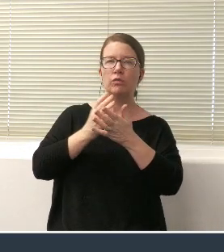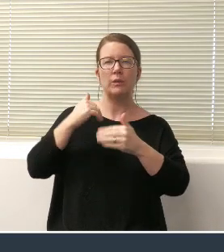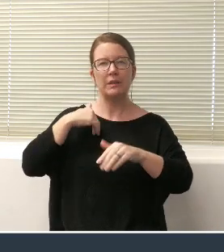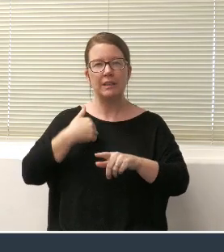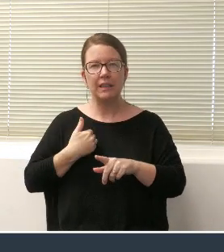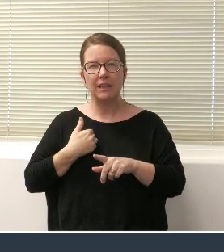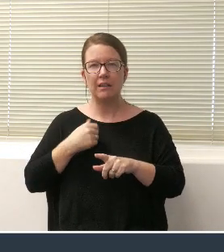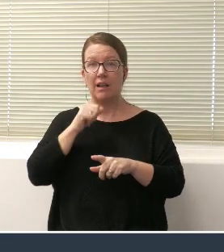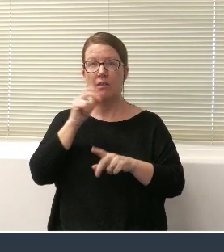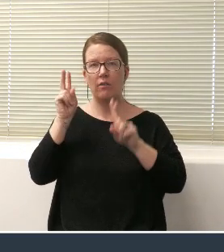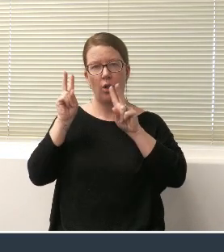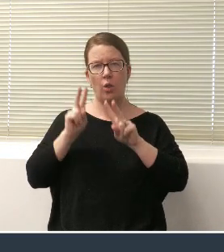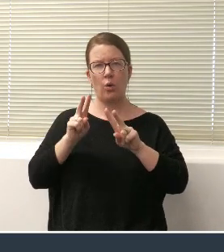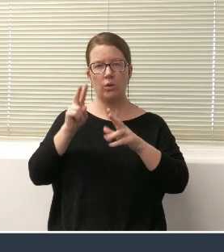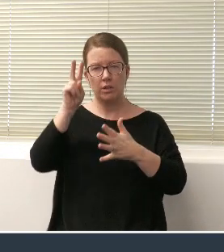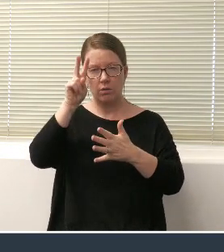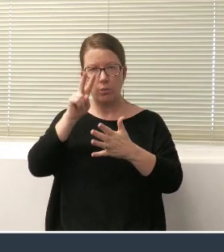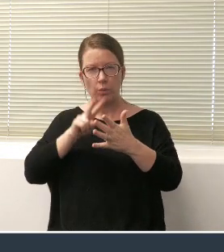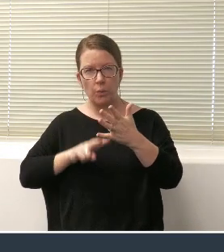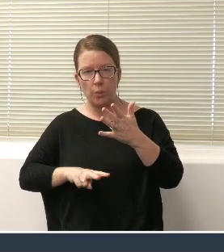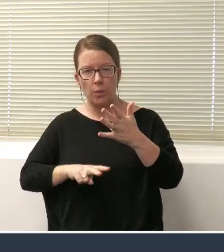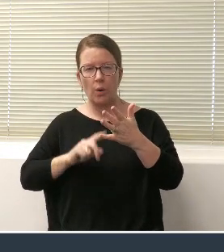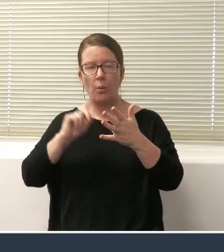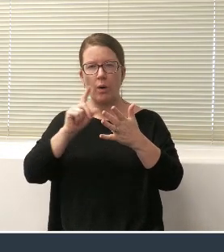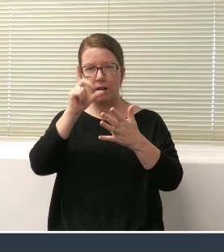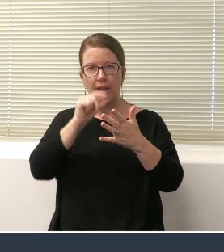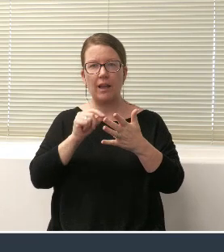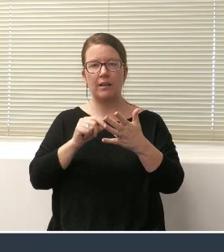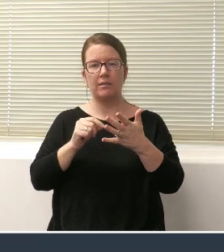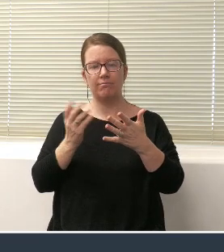very quick scan through now, looking at the things that you could